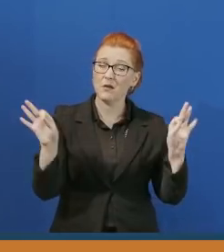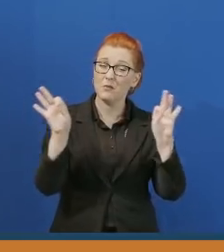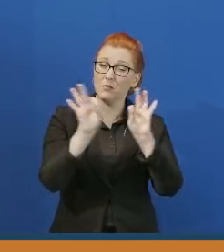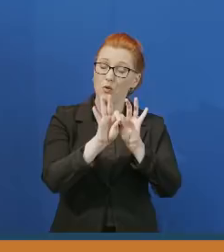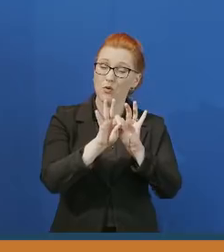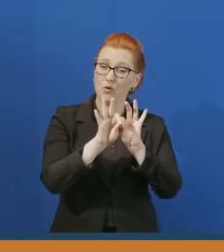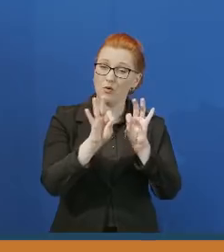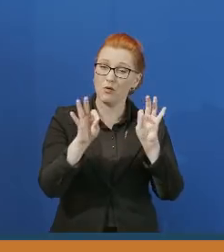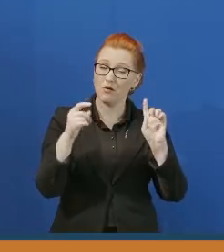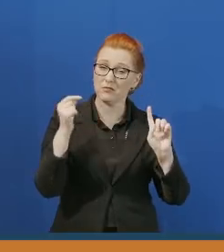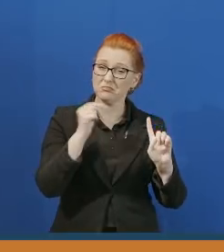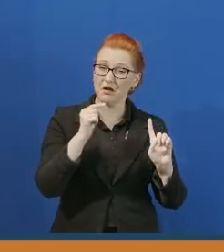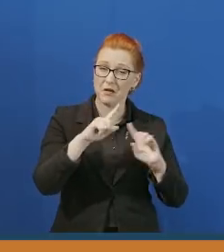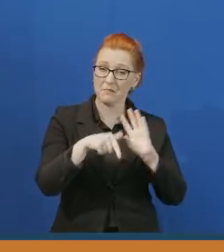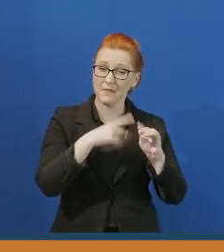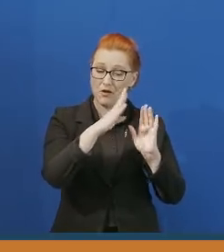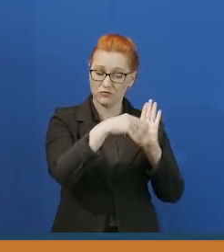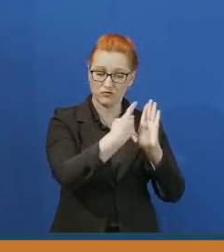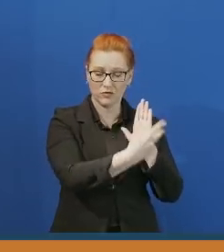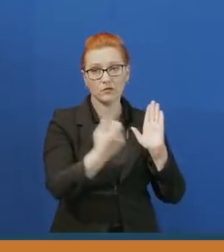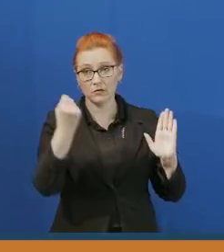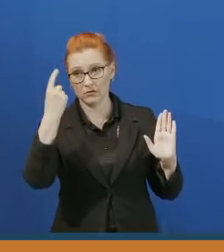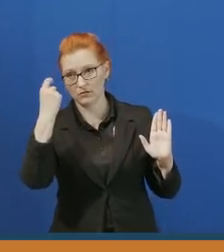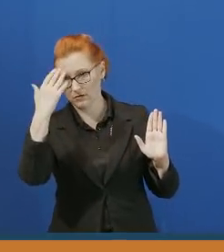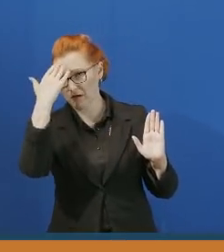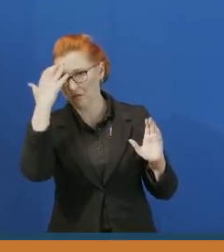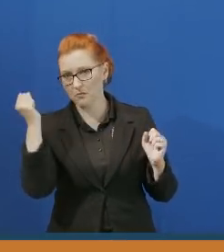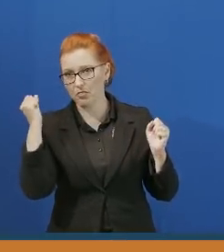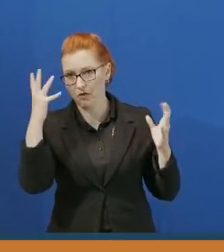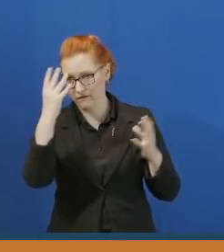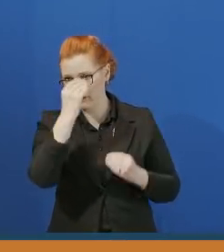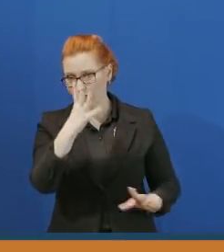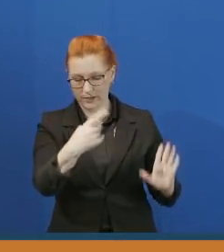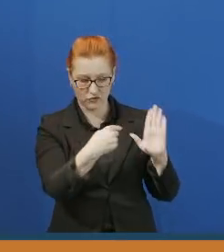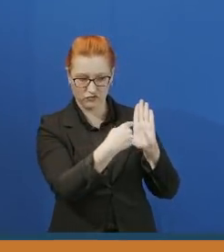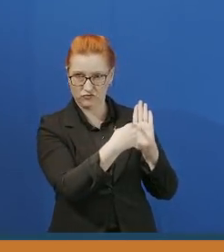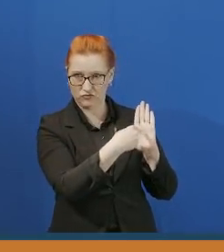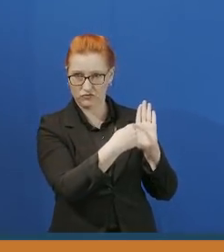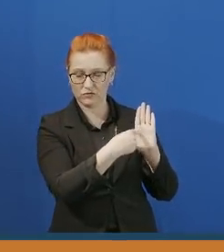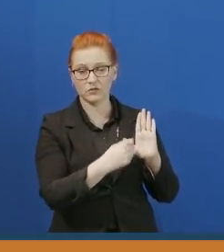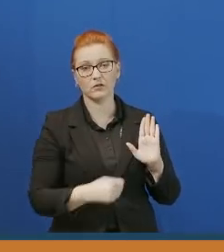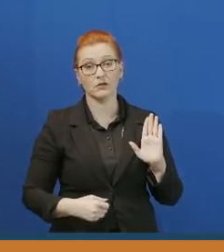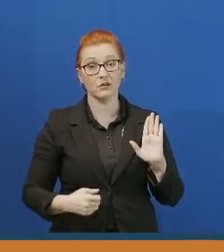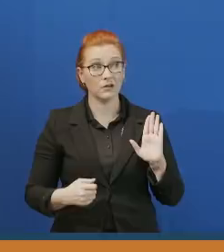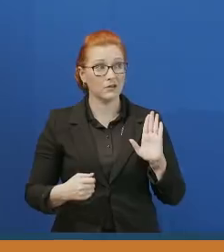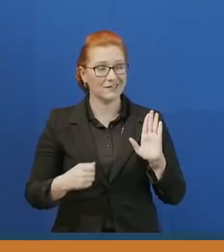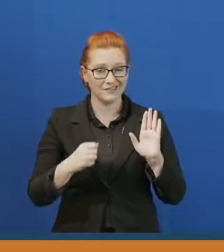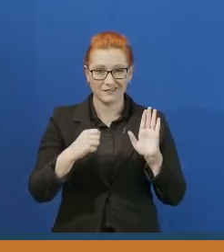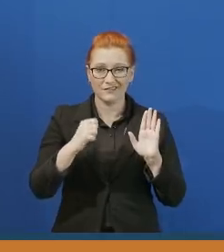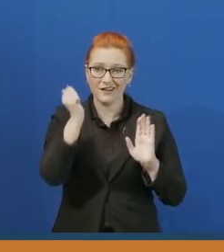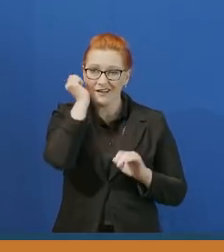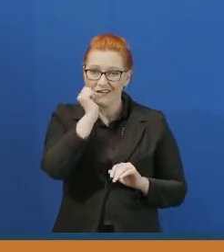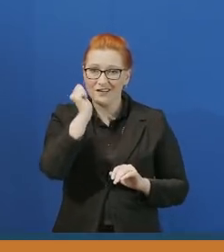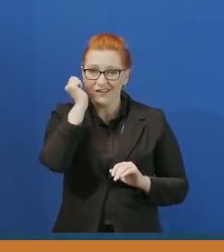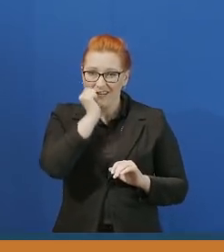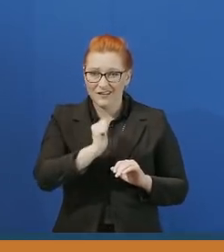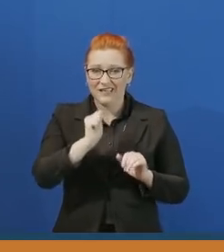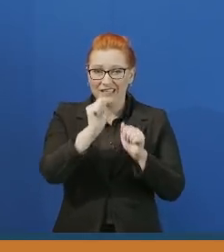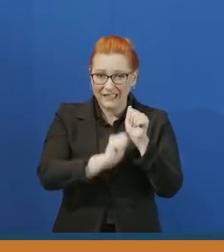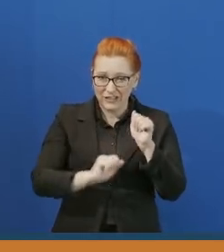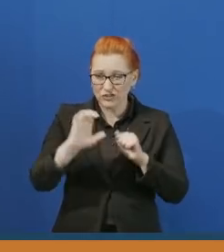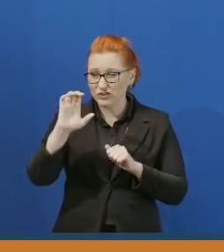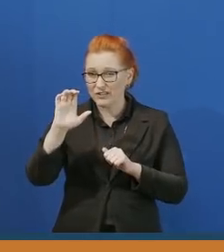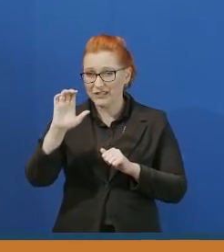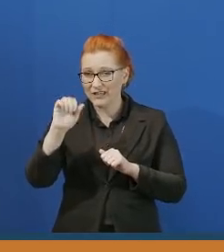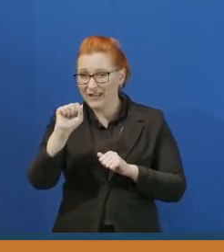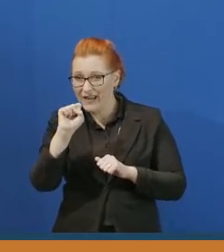again, there's a lot of information here. There is case-by-case daily information, but there